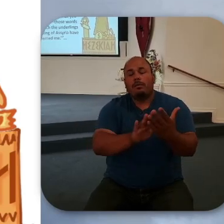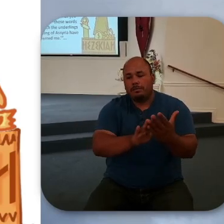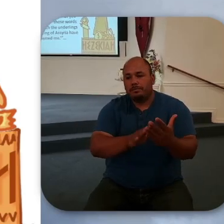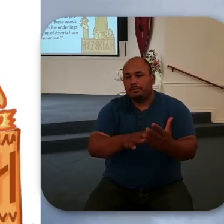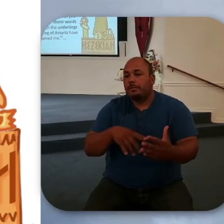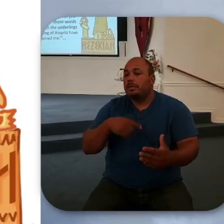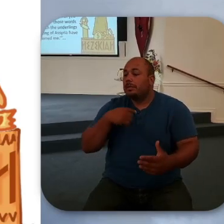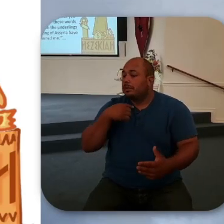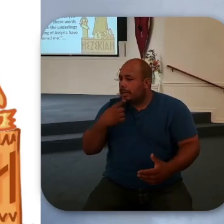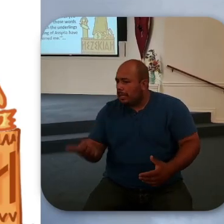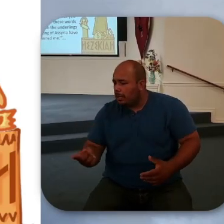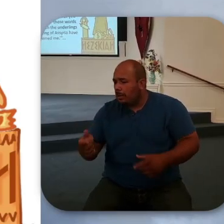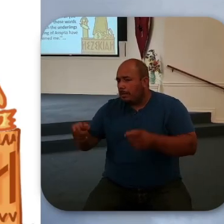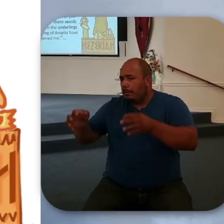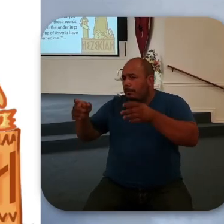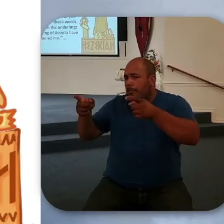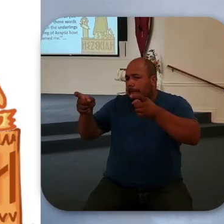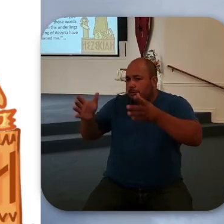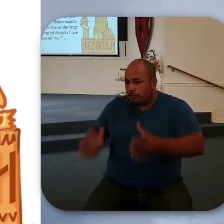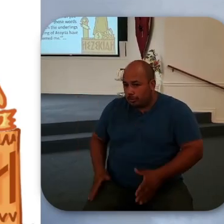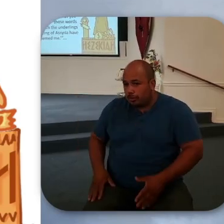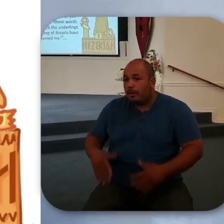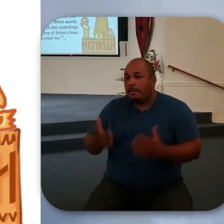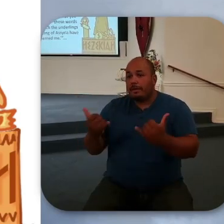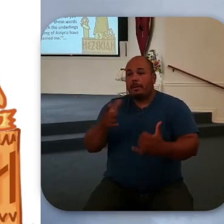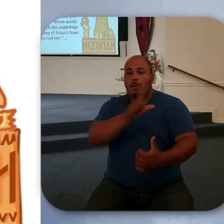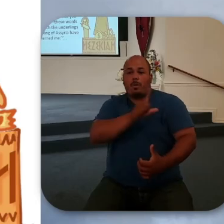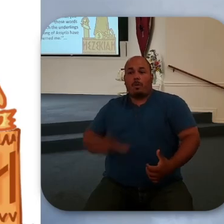master, this is what the Lord says.